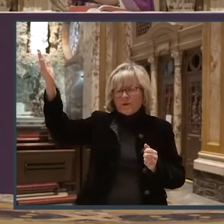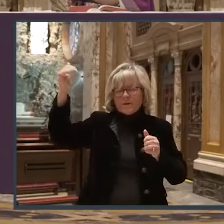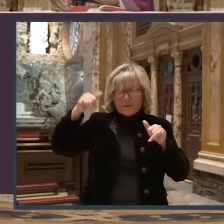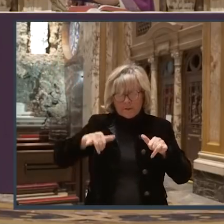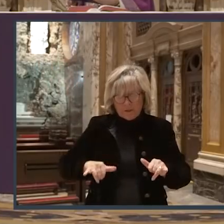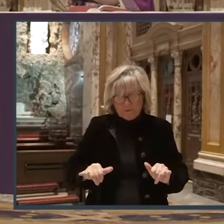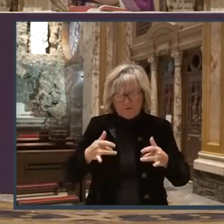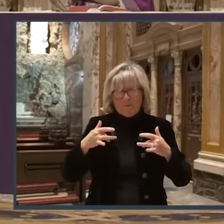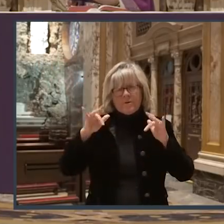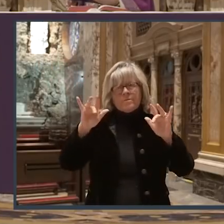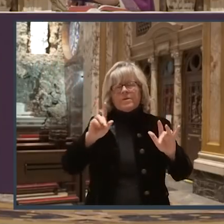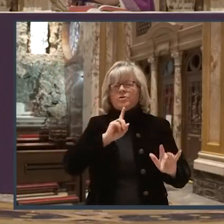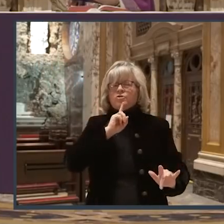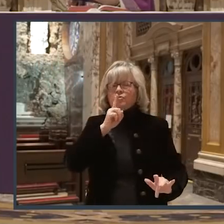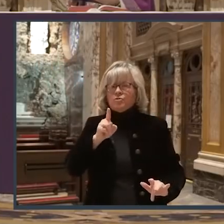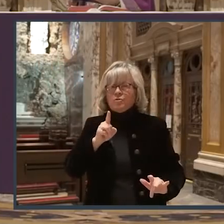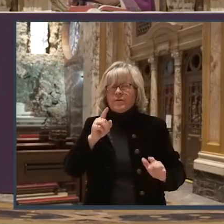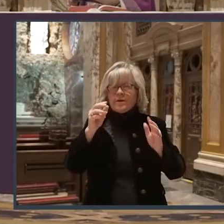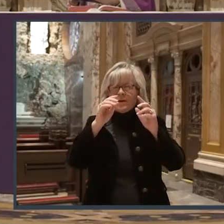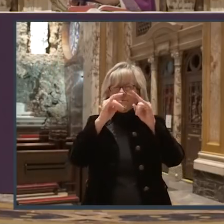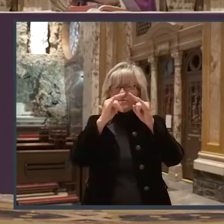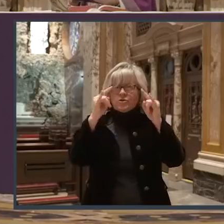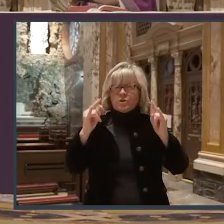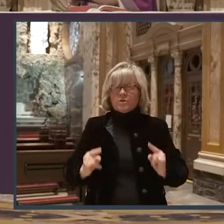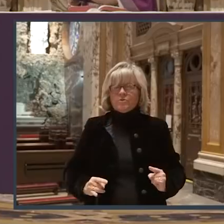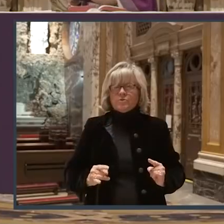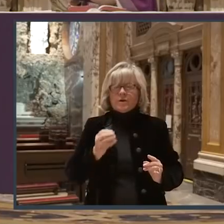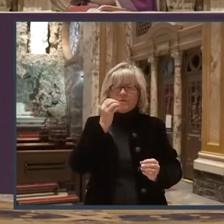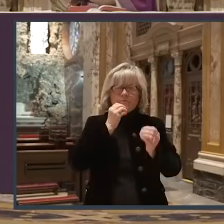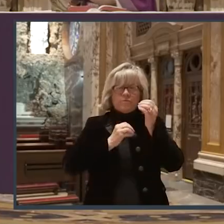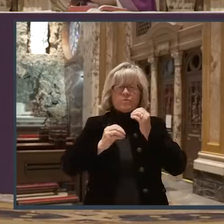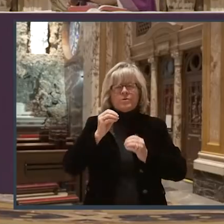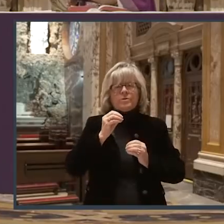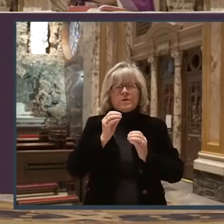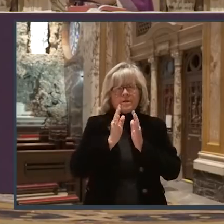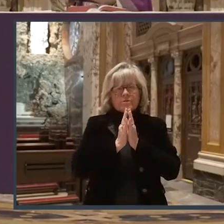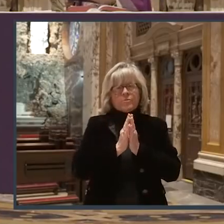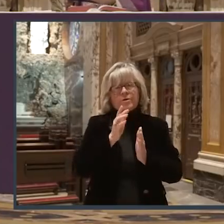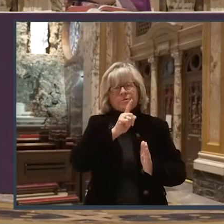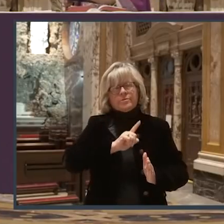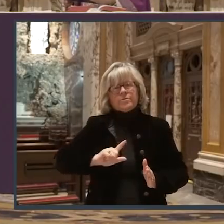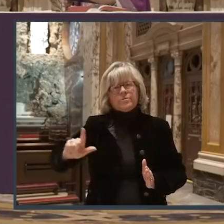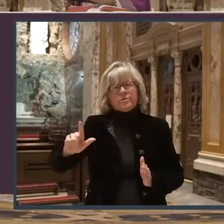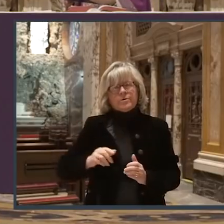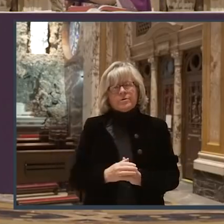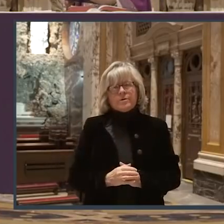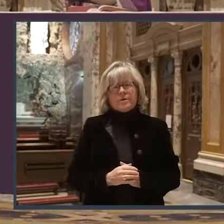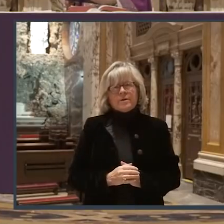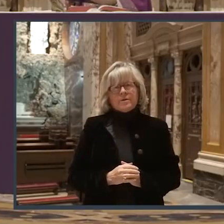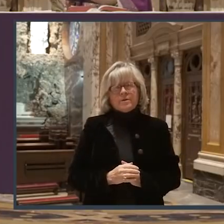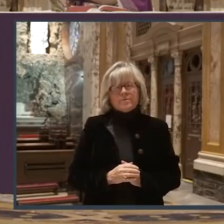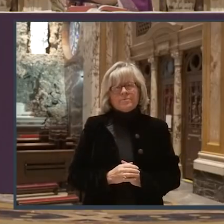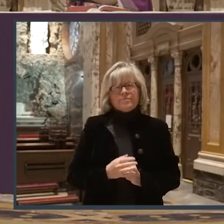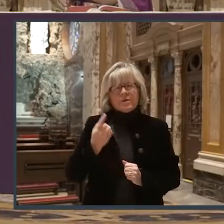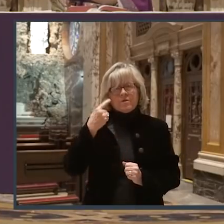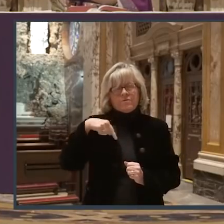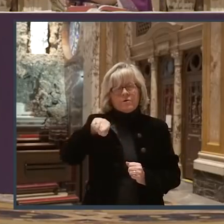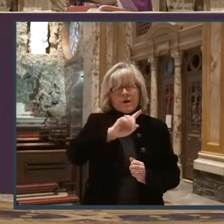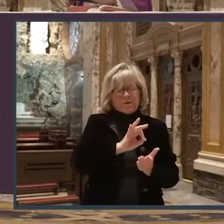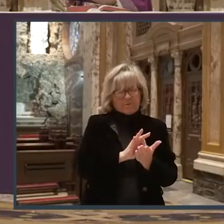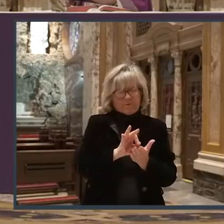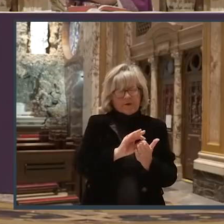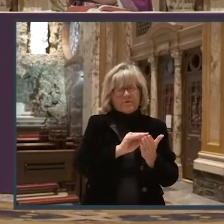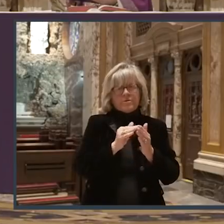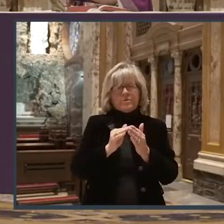have adequate shelter and food for their tables. Let us pray to the Lord. Lord, hear our prayer. For our faith